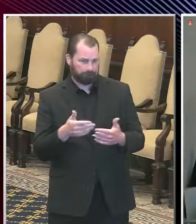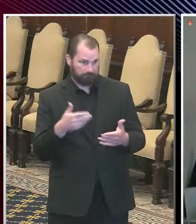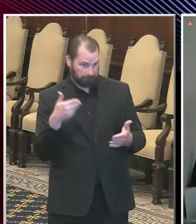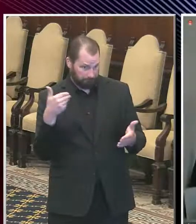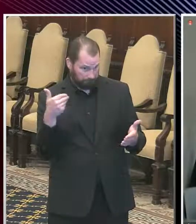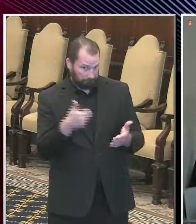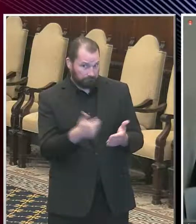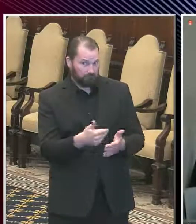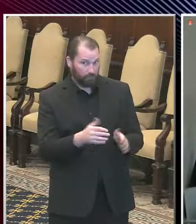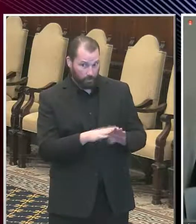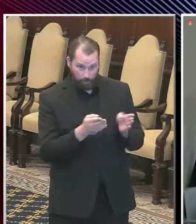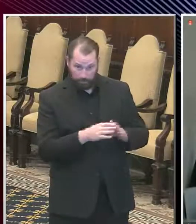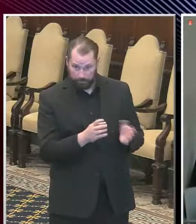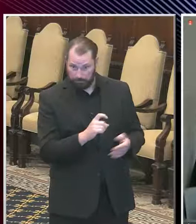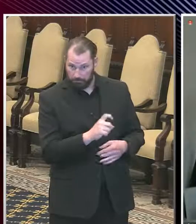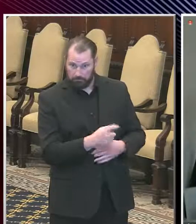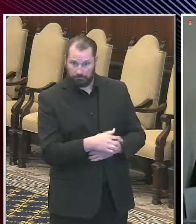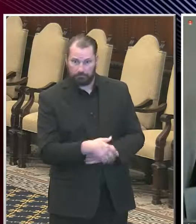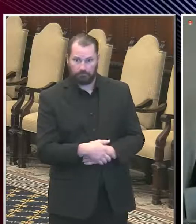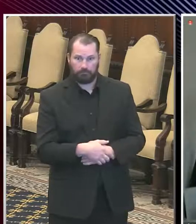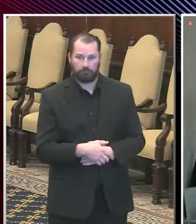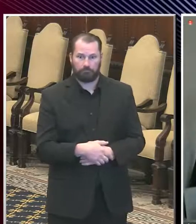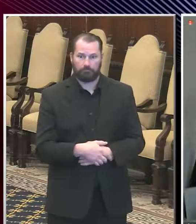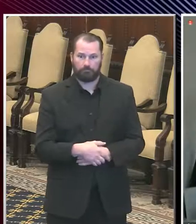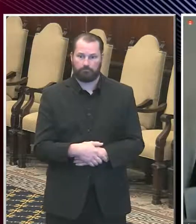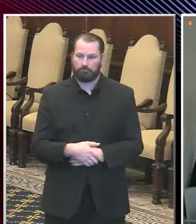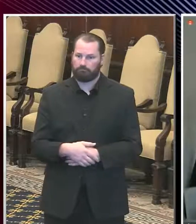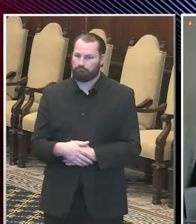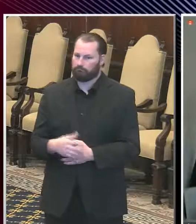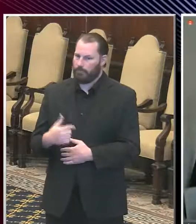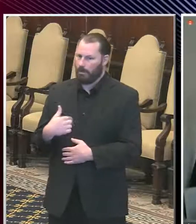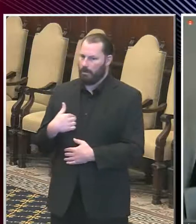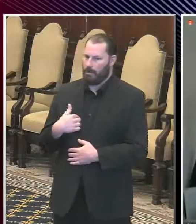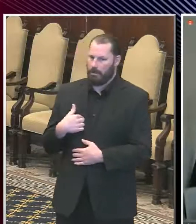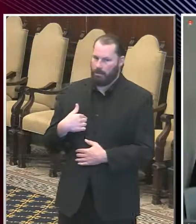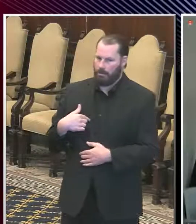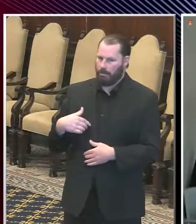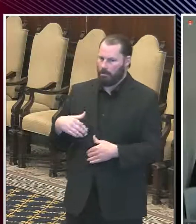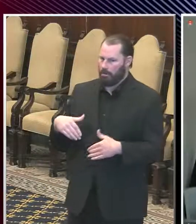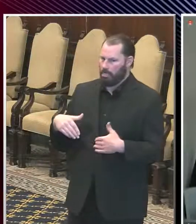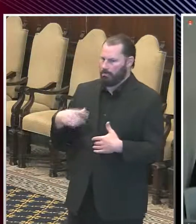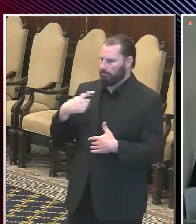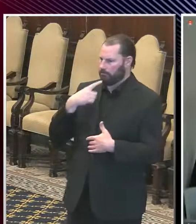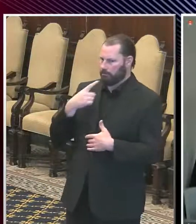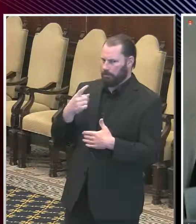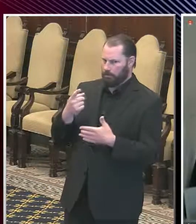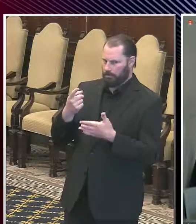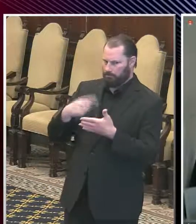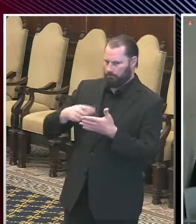Well, you you said a couple of weeks. I didn't say a couple of weeks. I haven't put a timeline on it. I am saying that we are making a lot of progress.